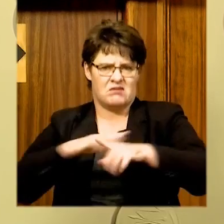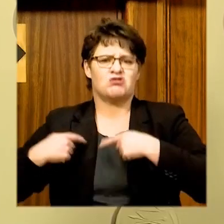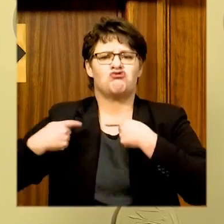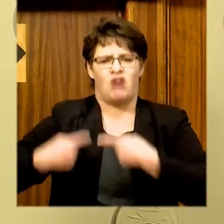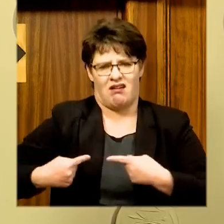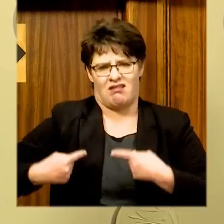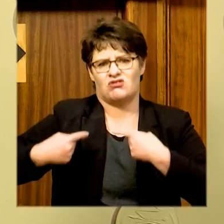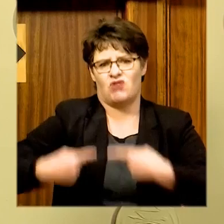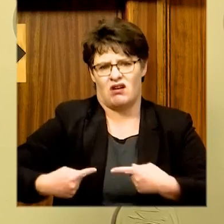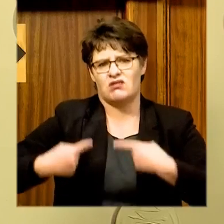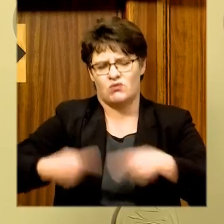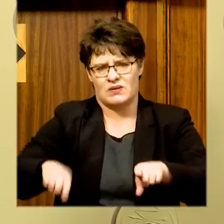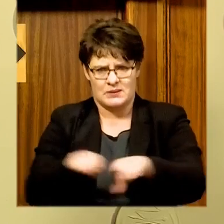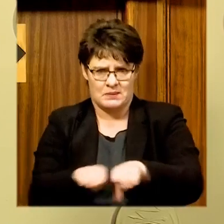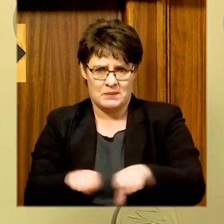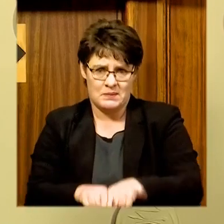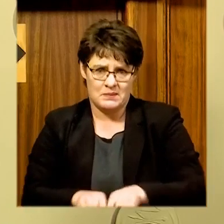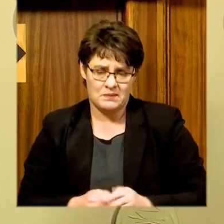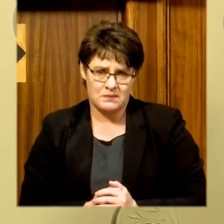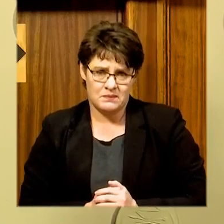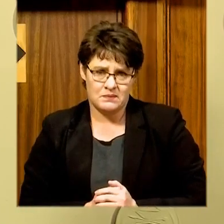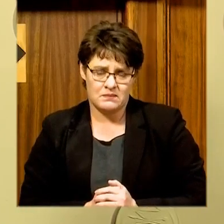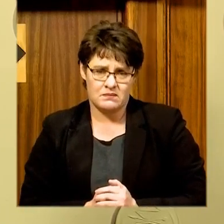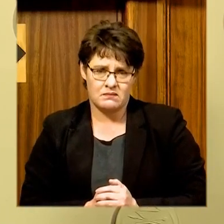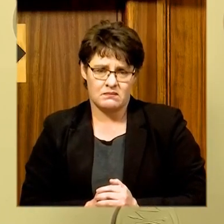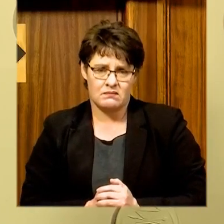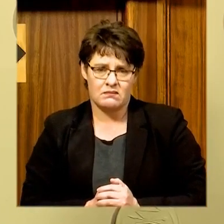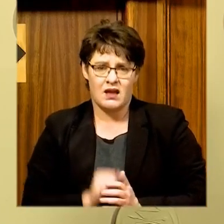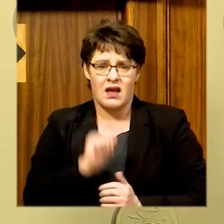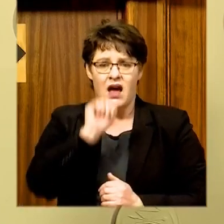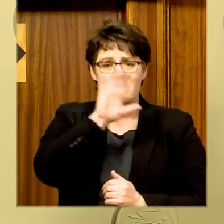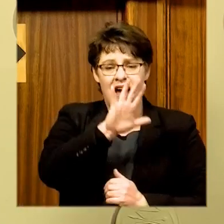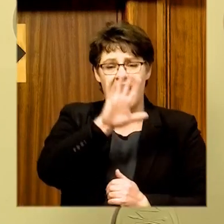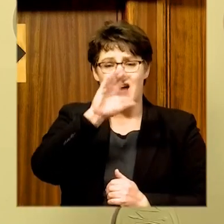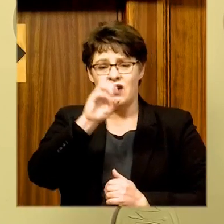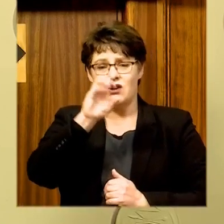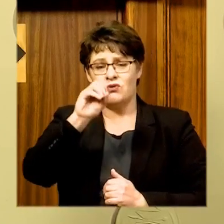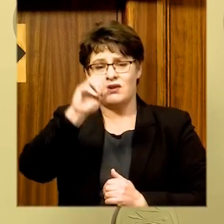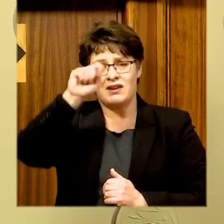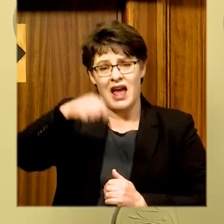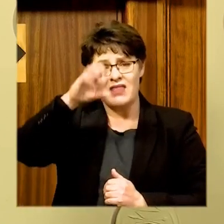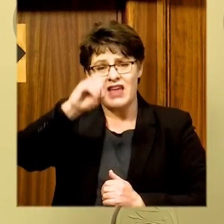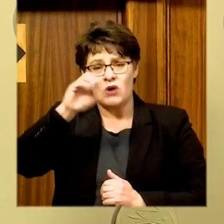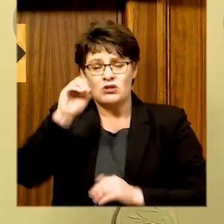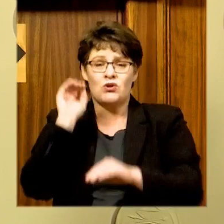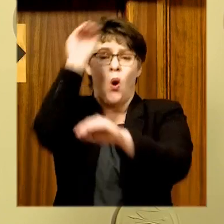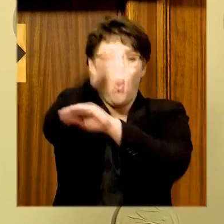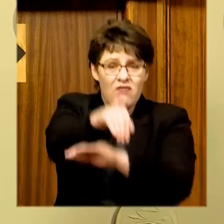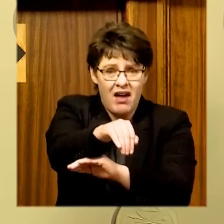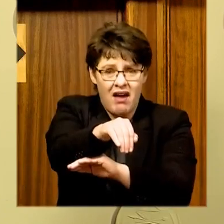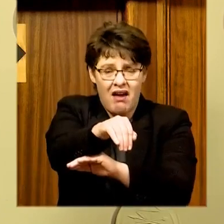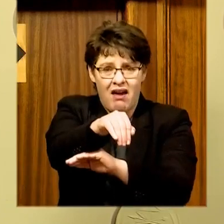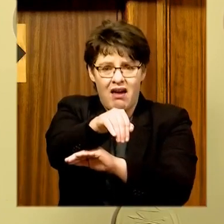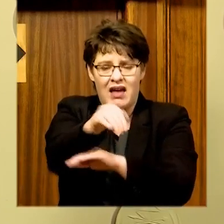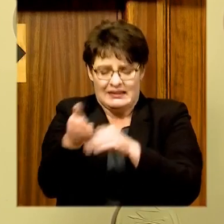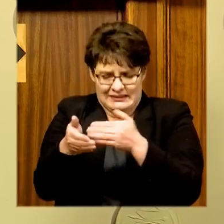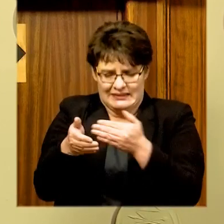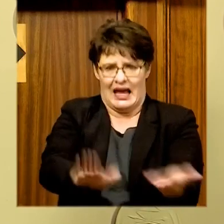as we are. More than 500,000 people have died from COVID-19 across the